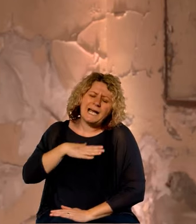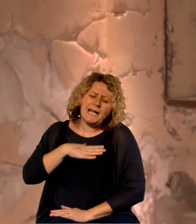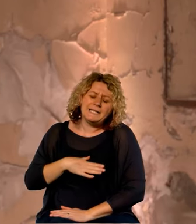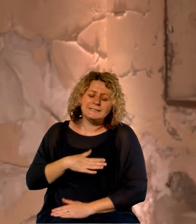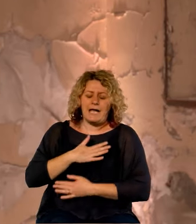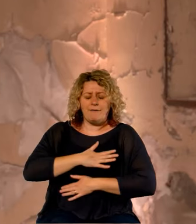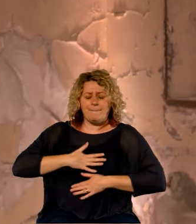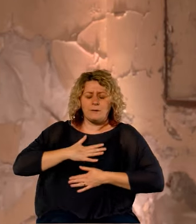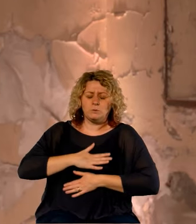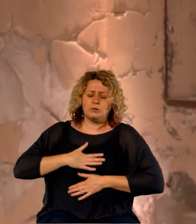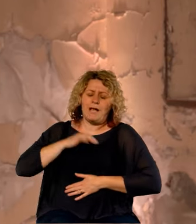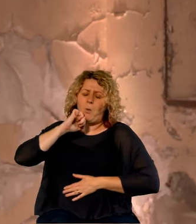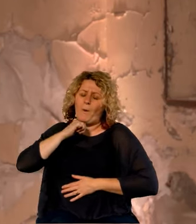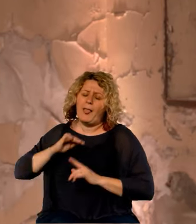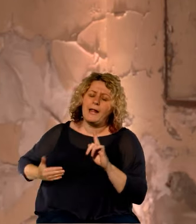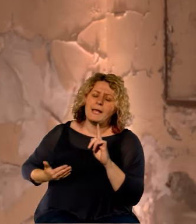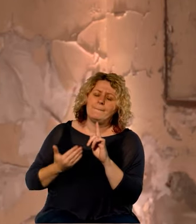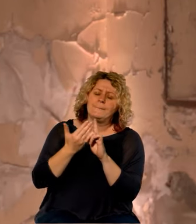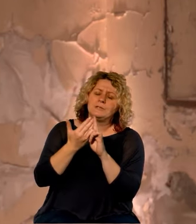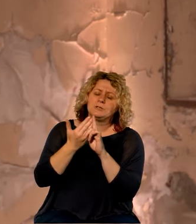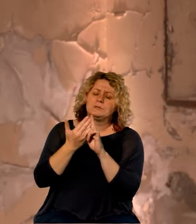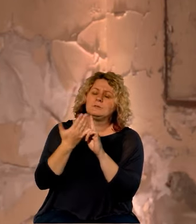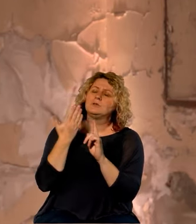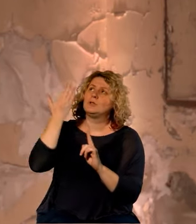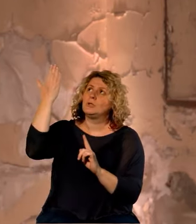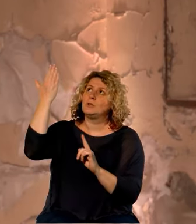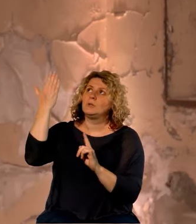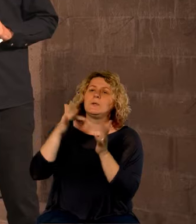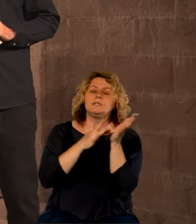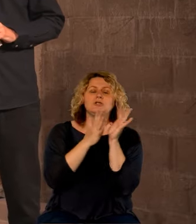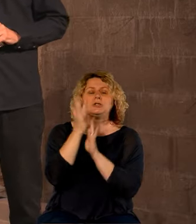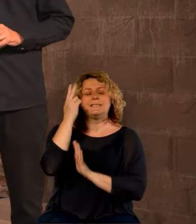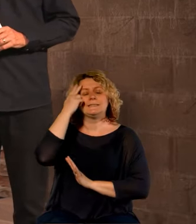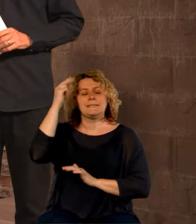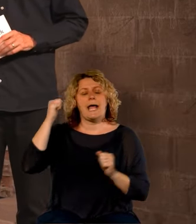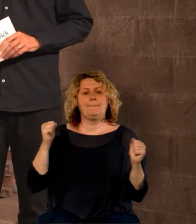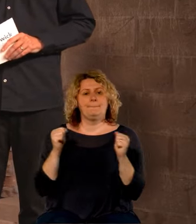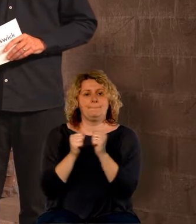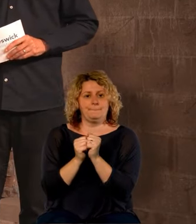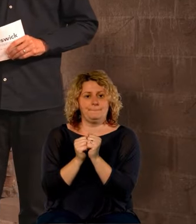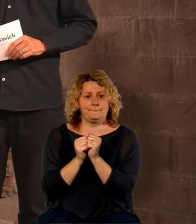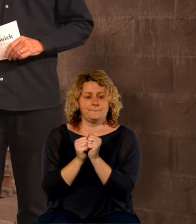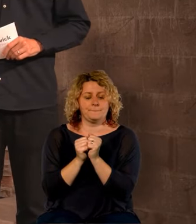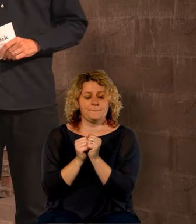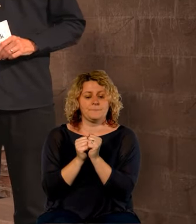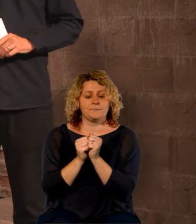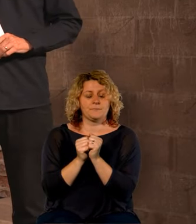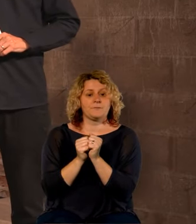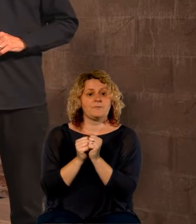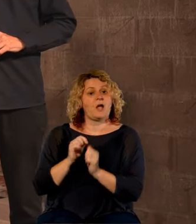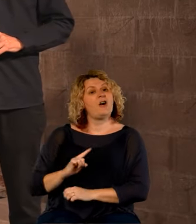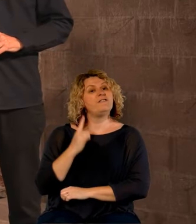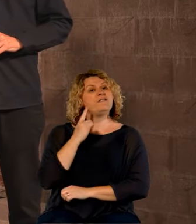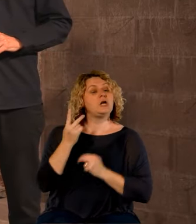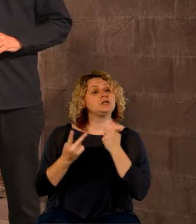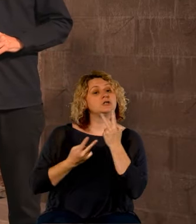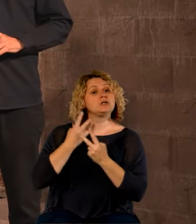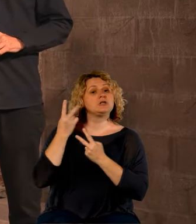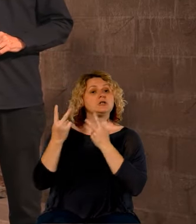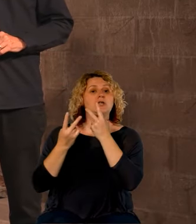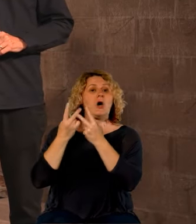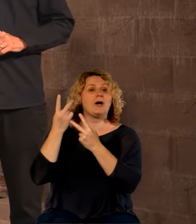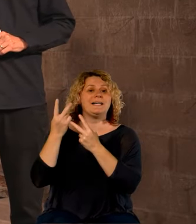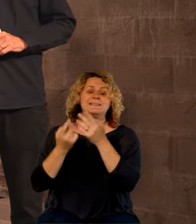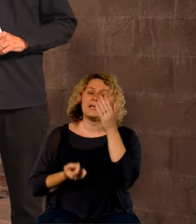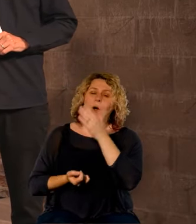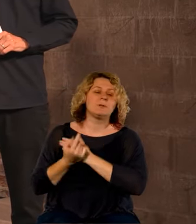and ambition to you. In Jesus' name, amen. Amen. Well, here's our opening song, an opportunity to